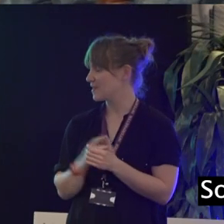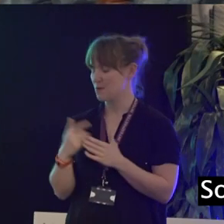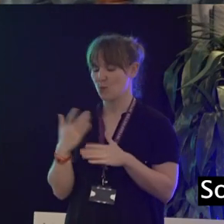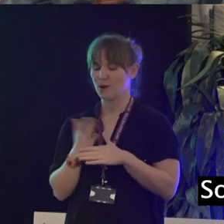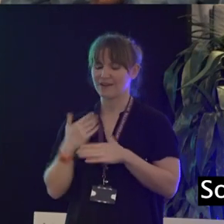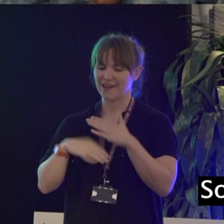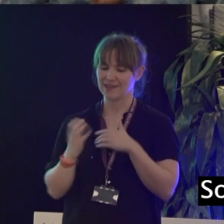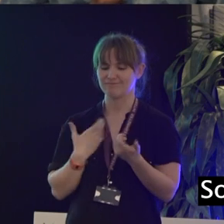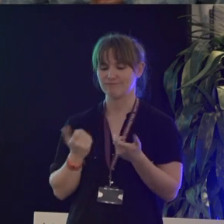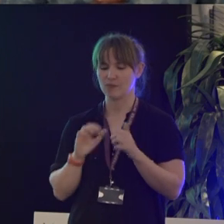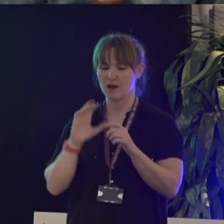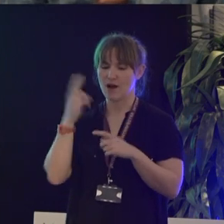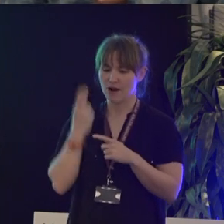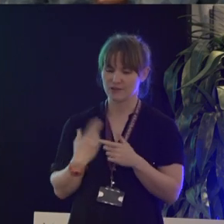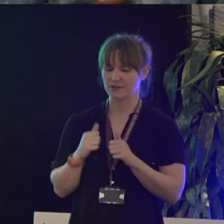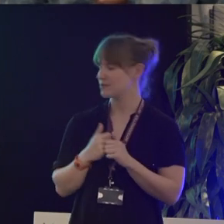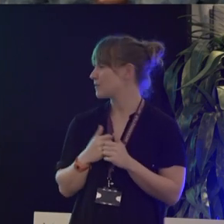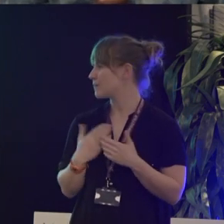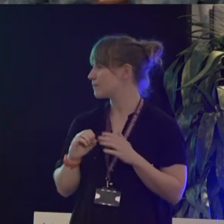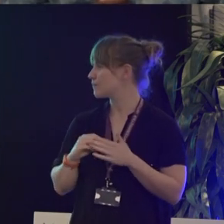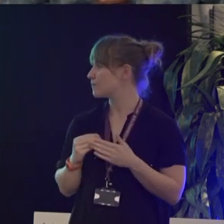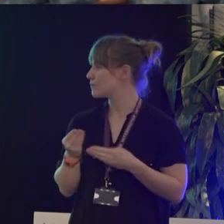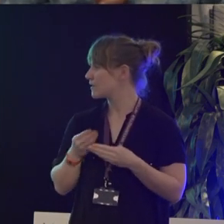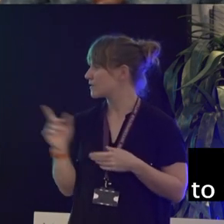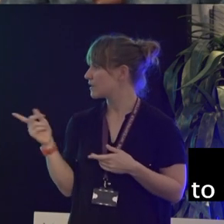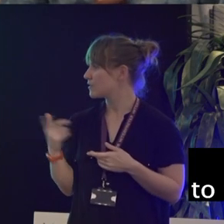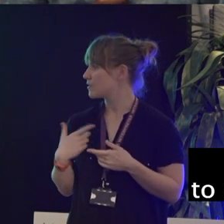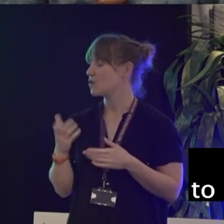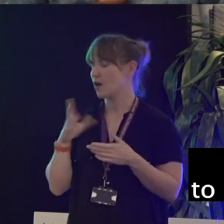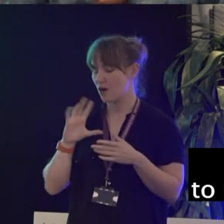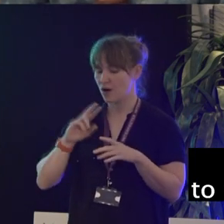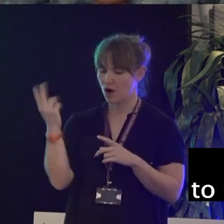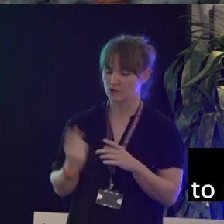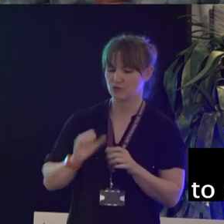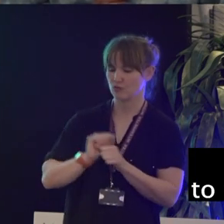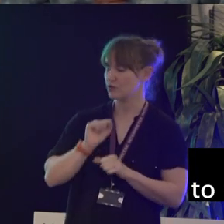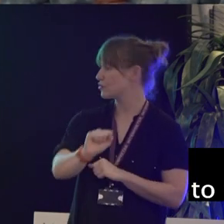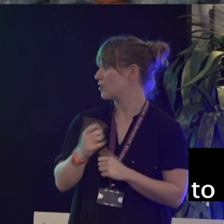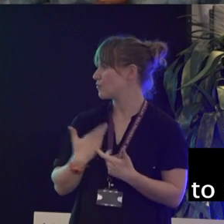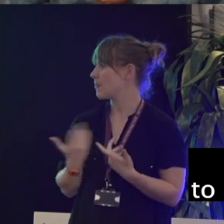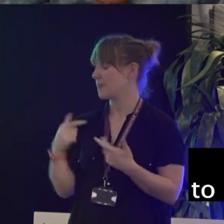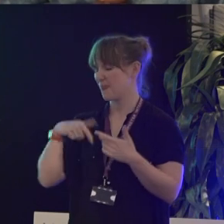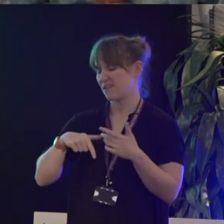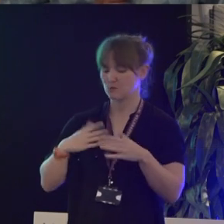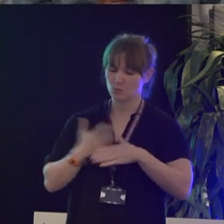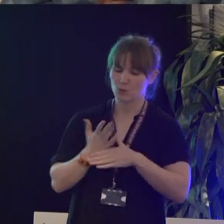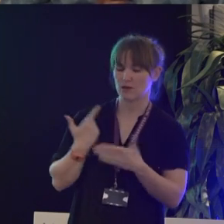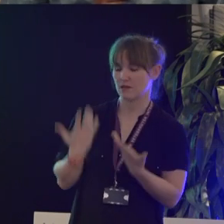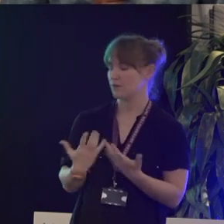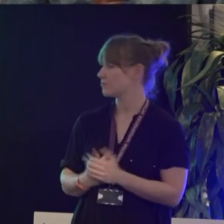an arts marketing consultant. Arts culture, sort of my favourite things to sort of work on at the moment.